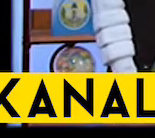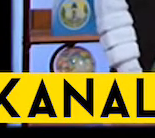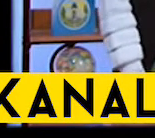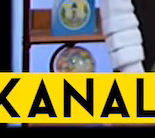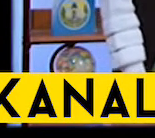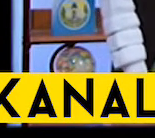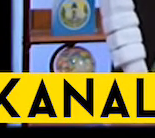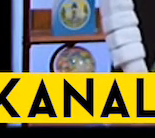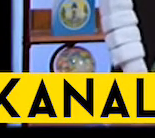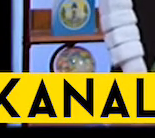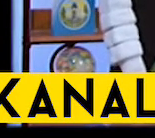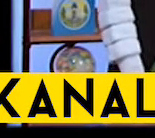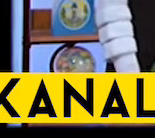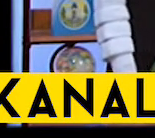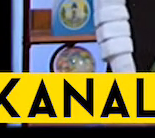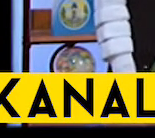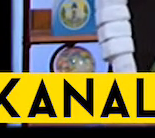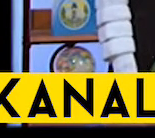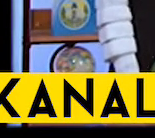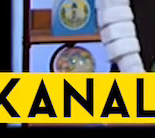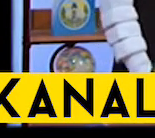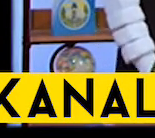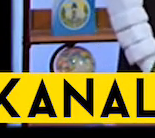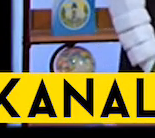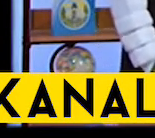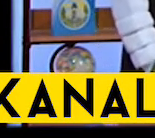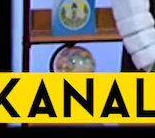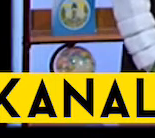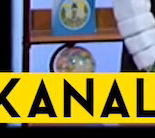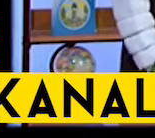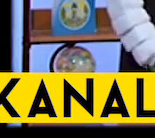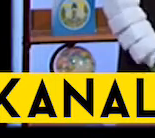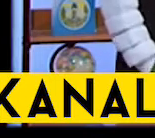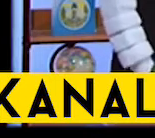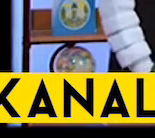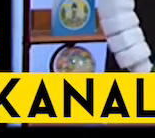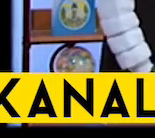these different types of adverbs in context.